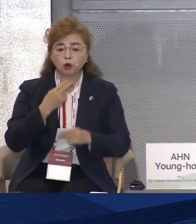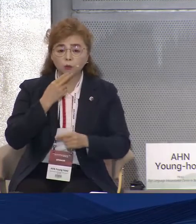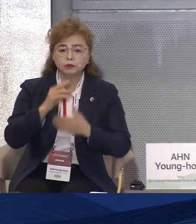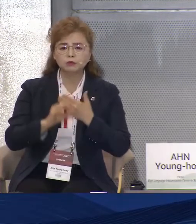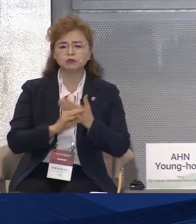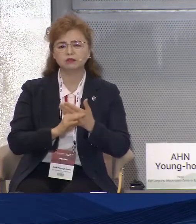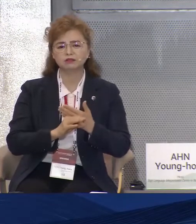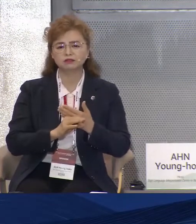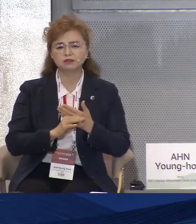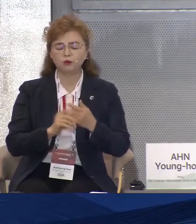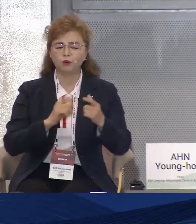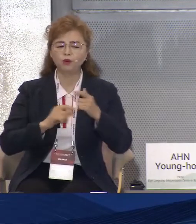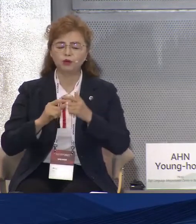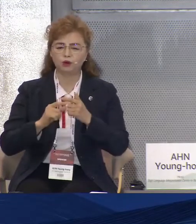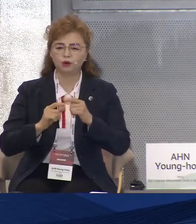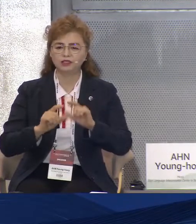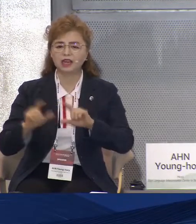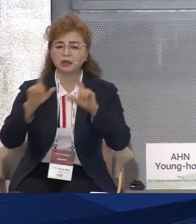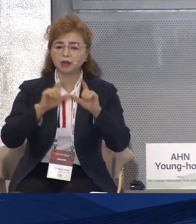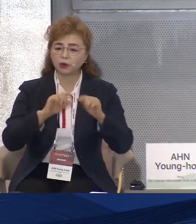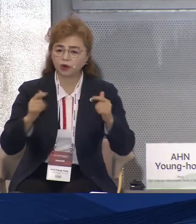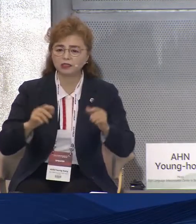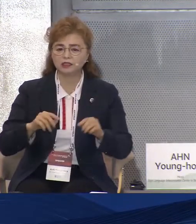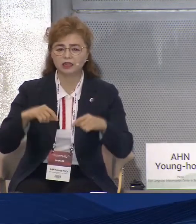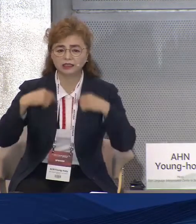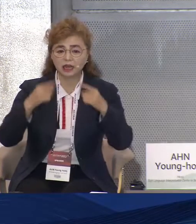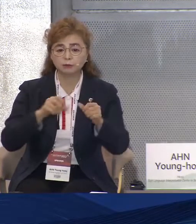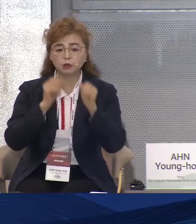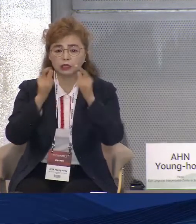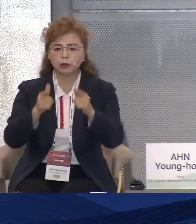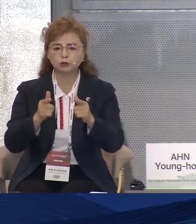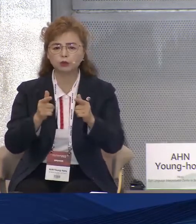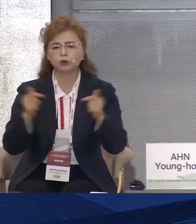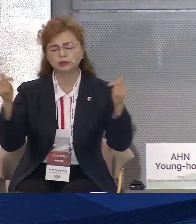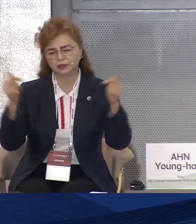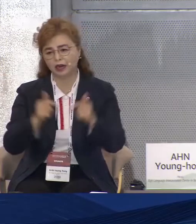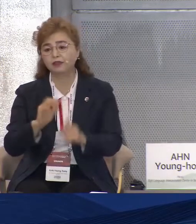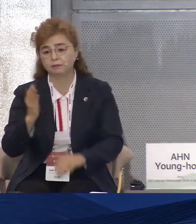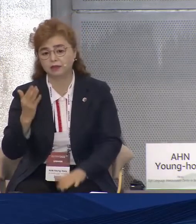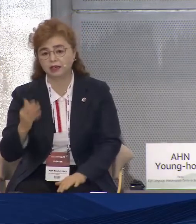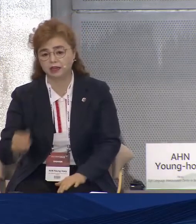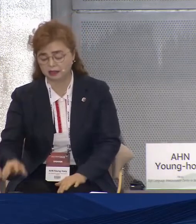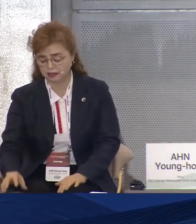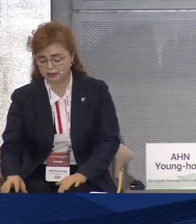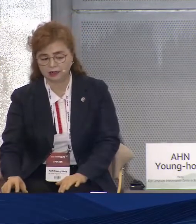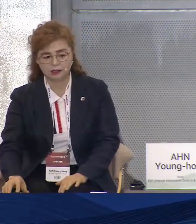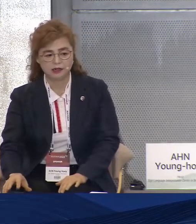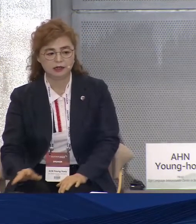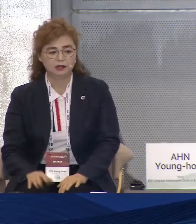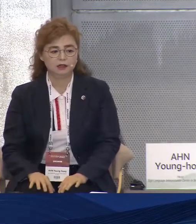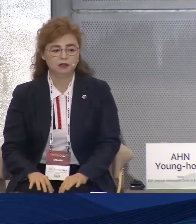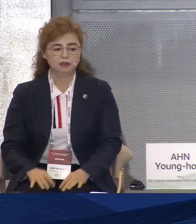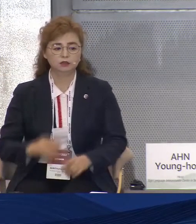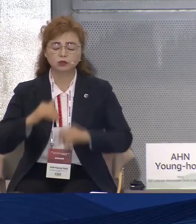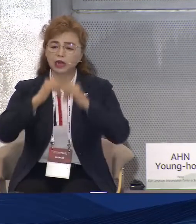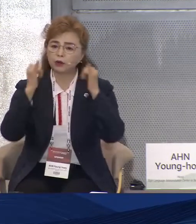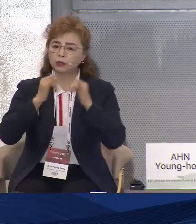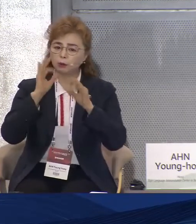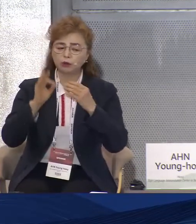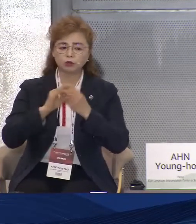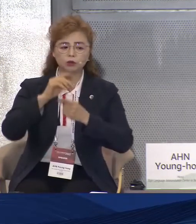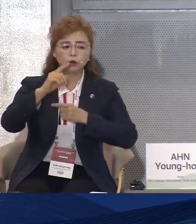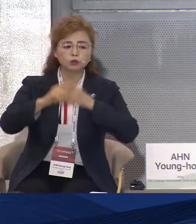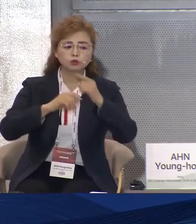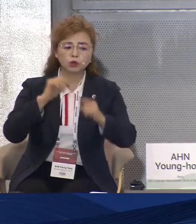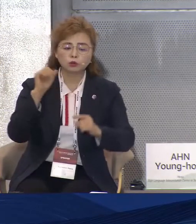to the sign language, but sometimes their chances gets limited because